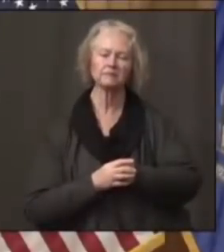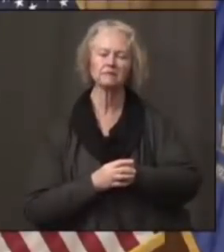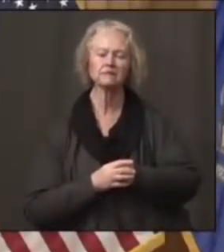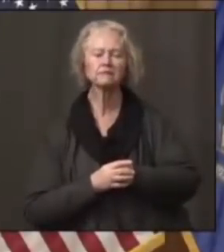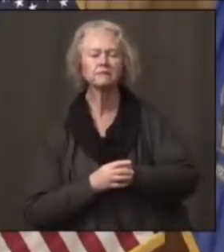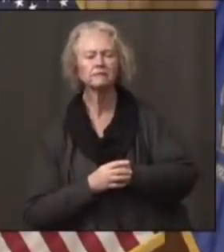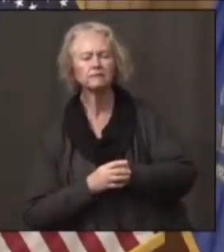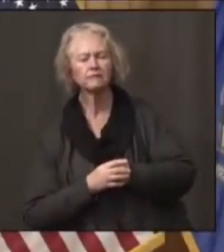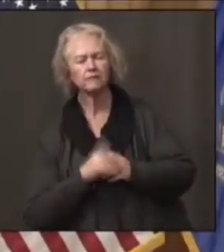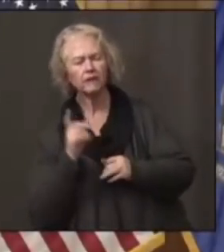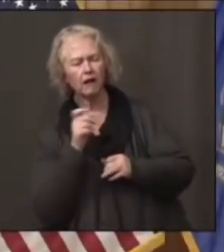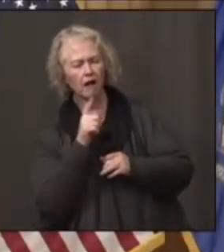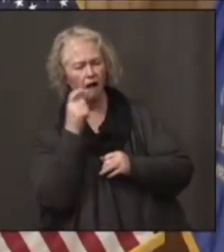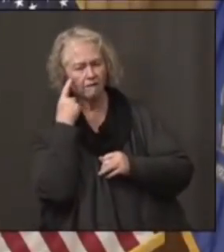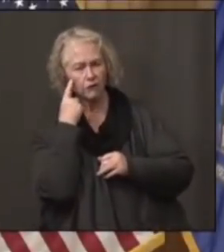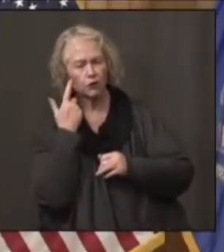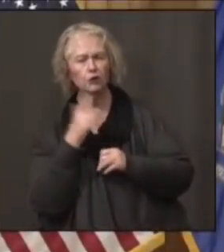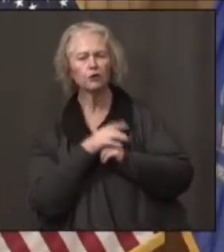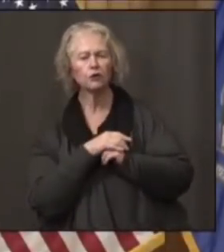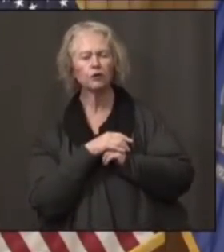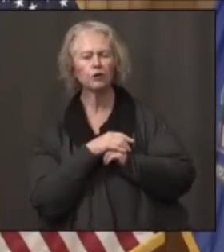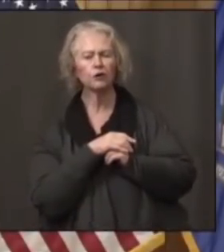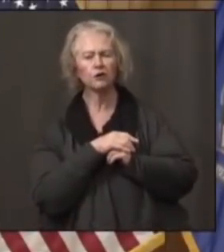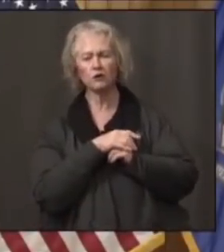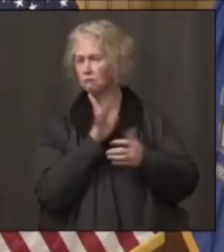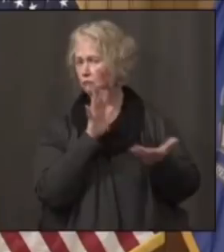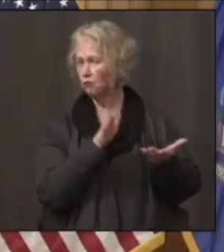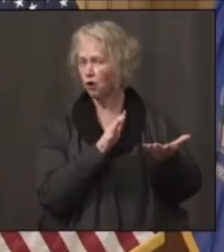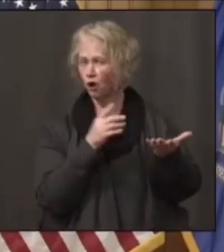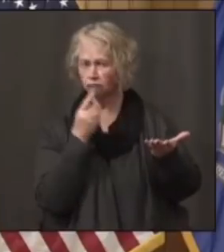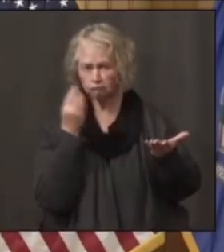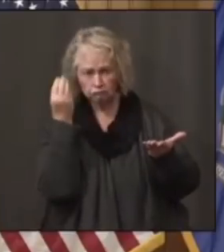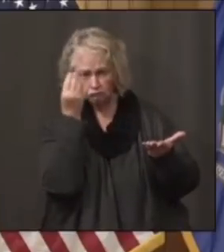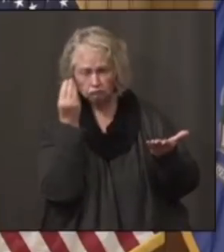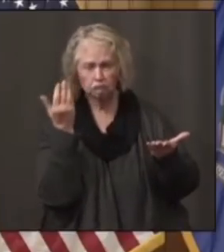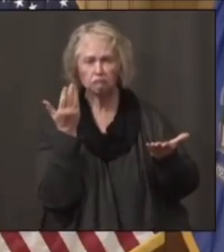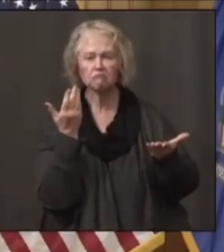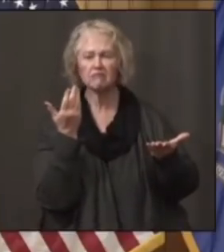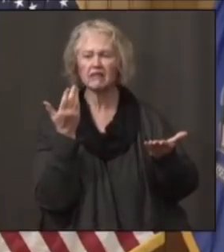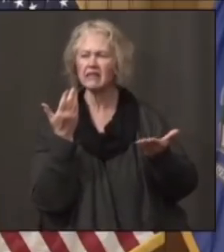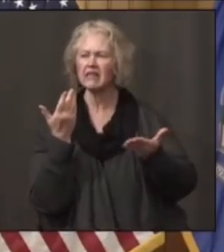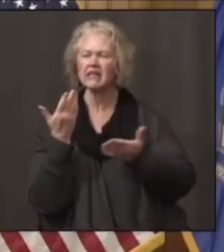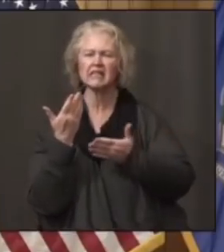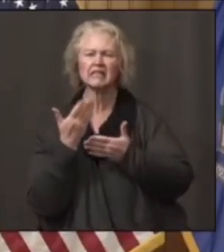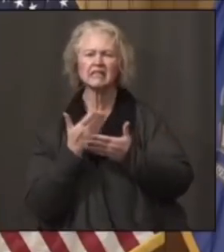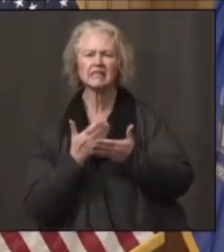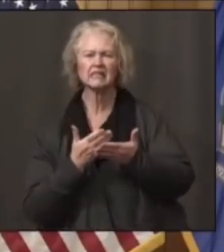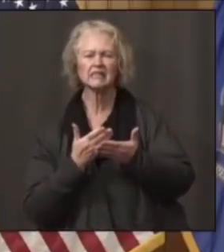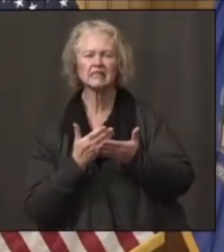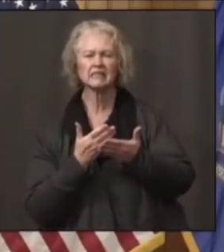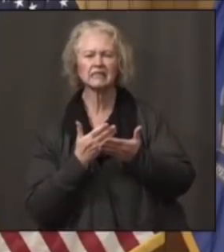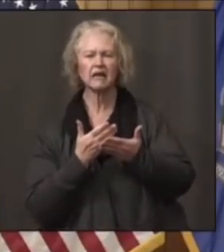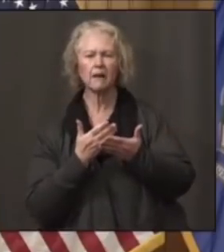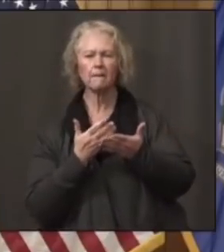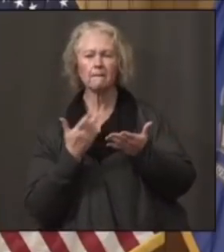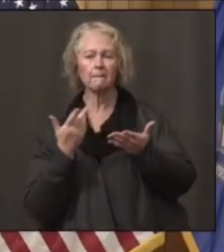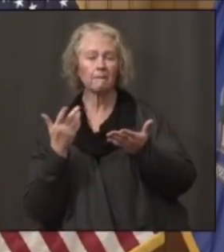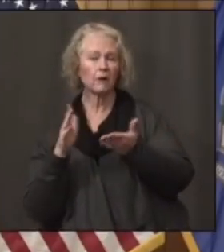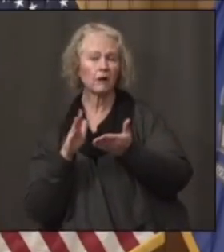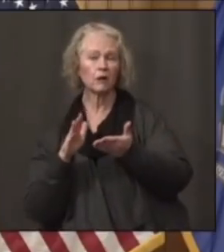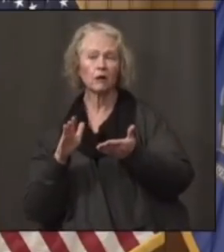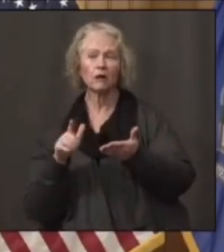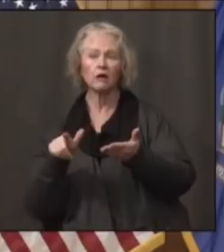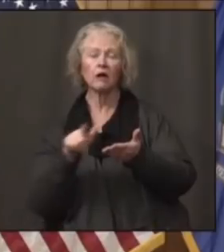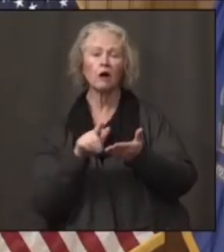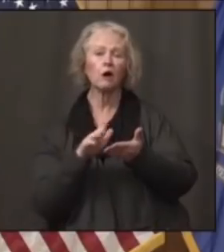And a question for the governor. I just wanted to kind of get your thoughts on some of the districts using snow days when the remote possibility is still